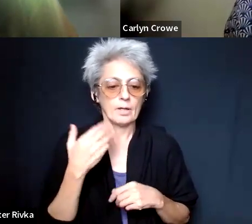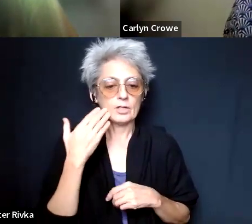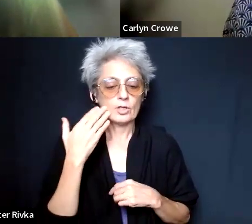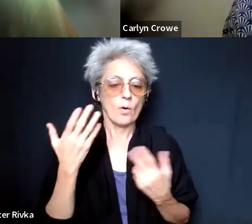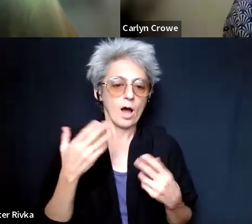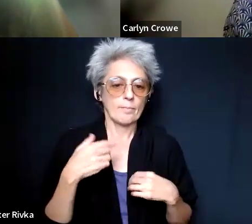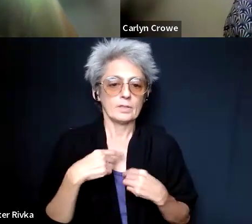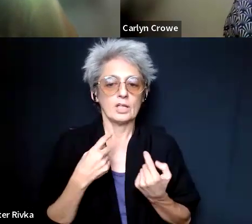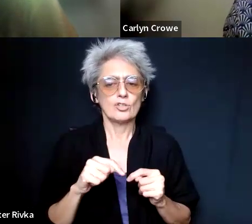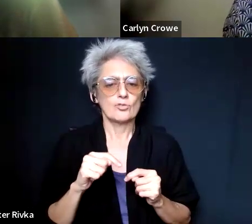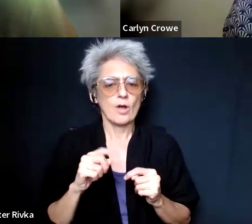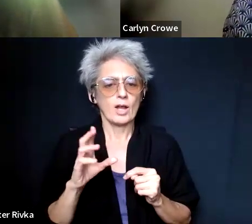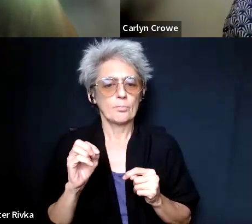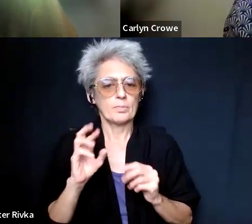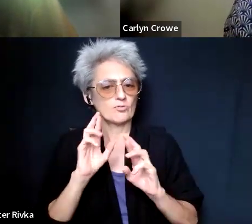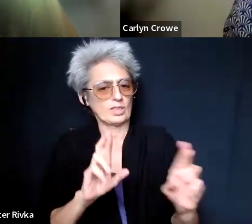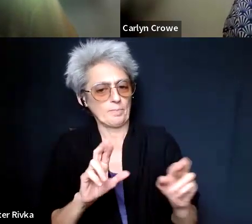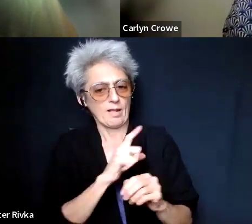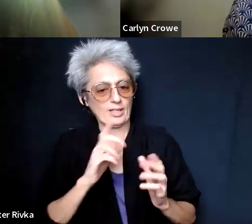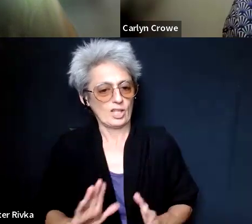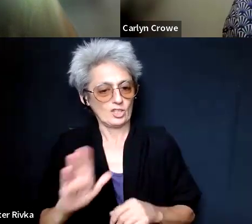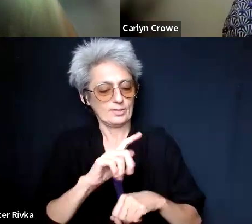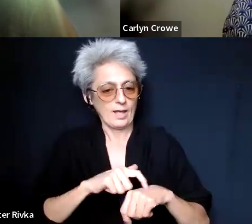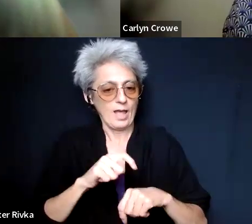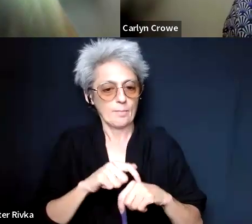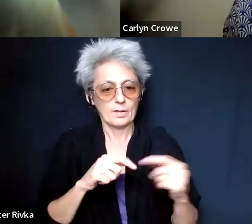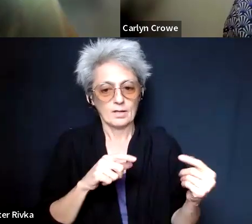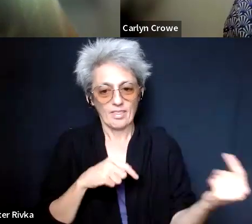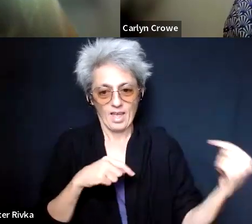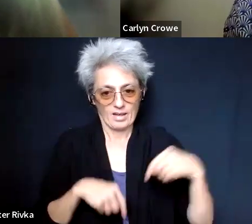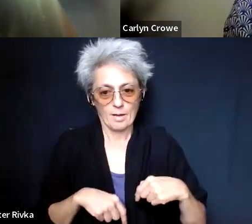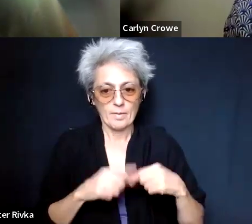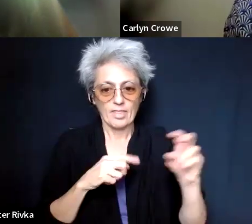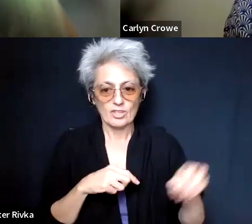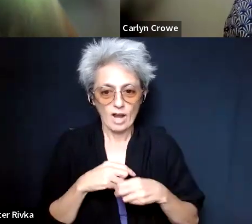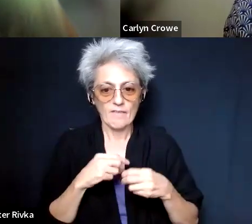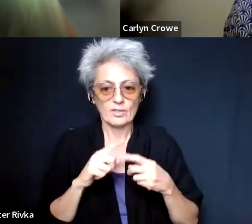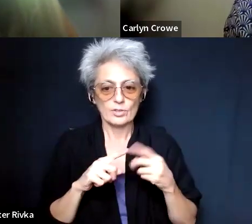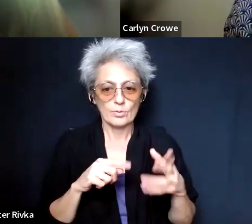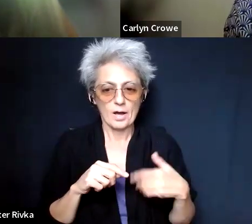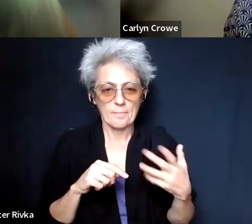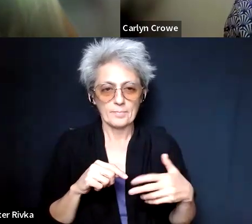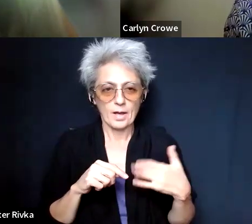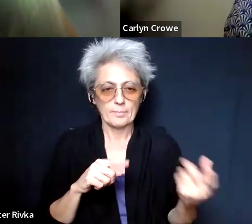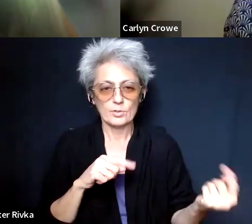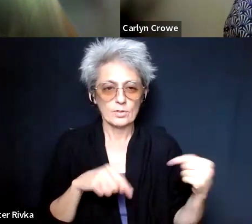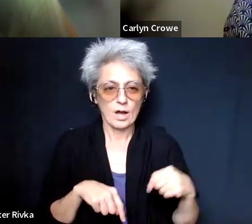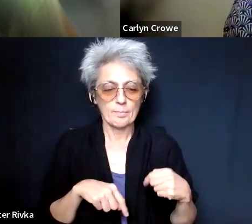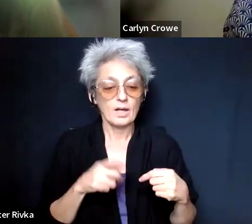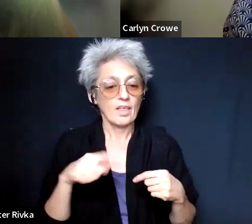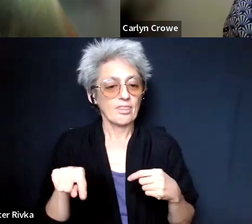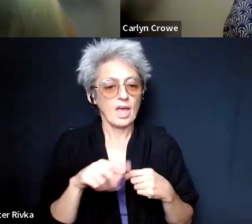legislators' time who come, because they travel to come to this too. But they had